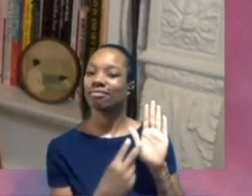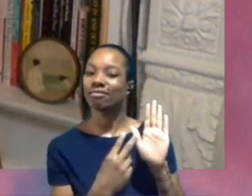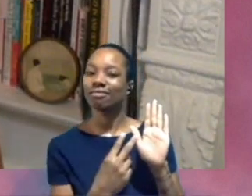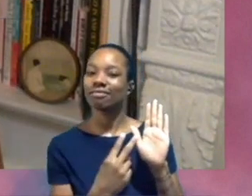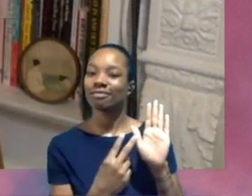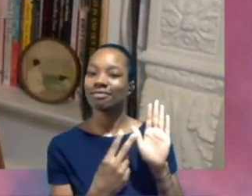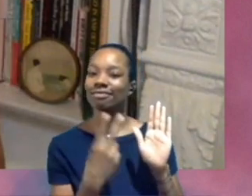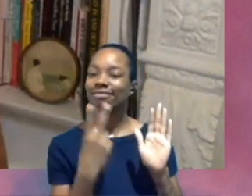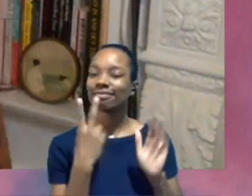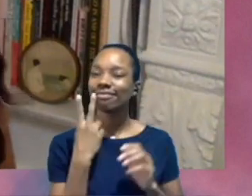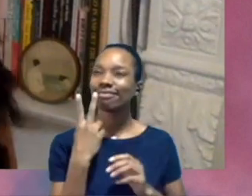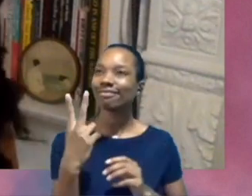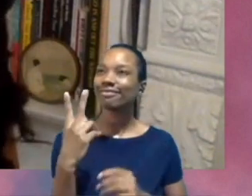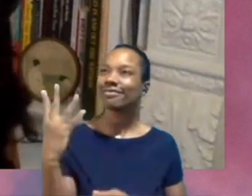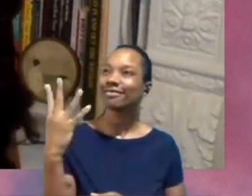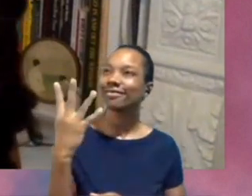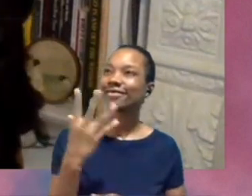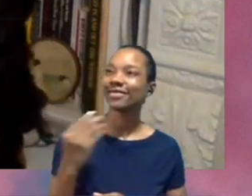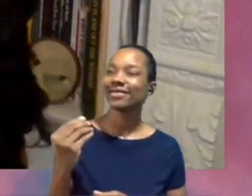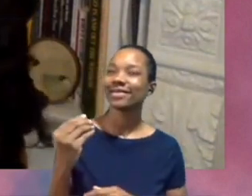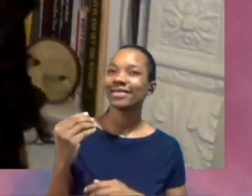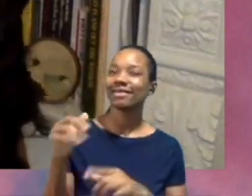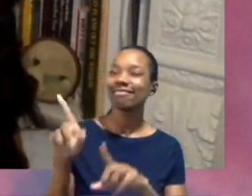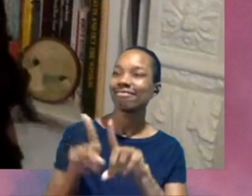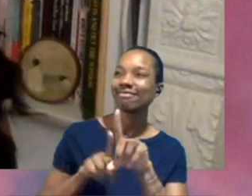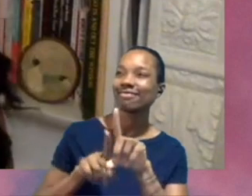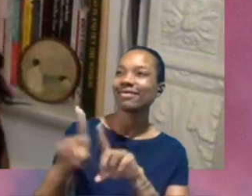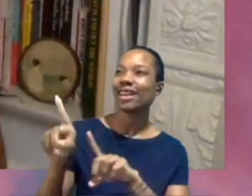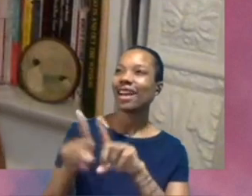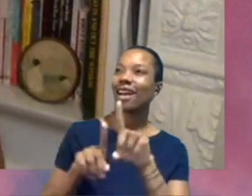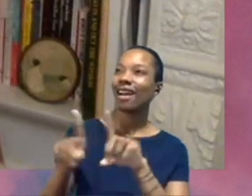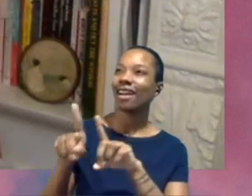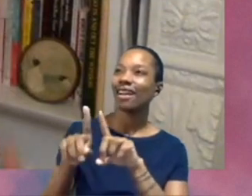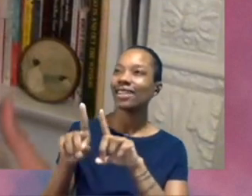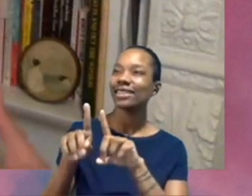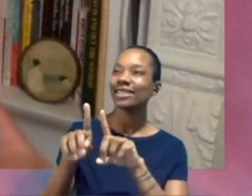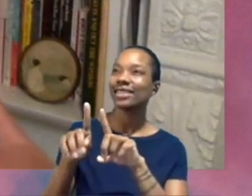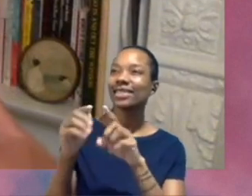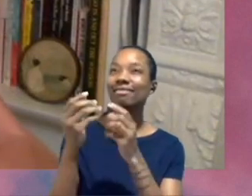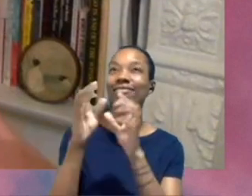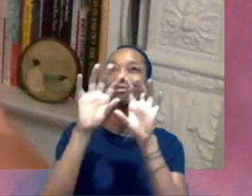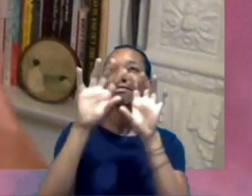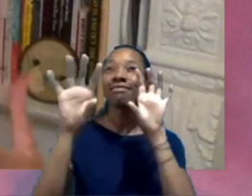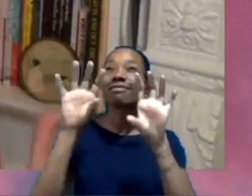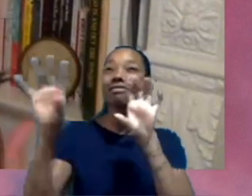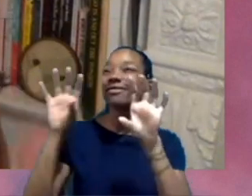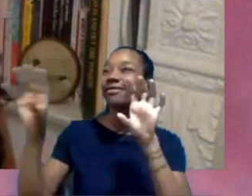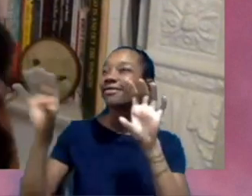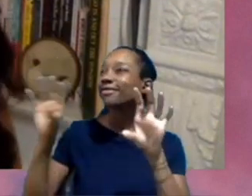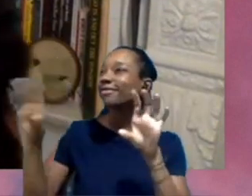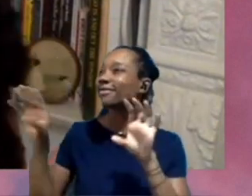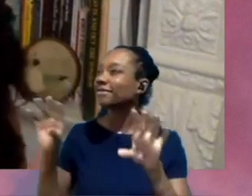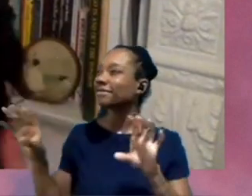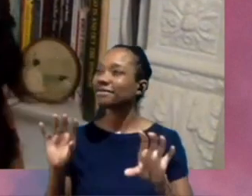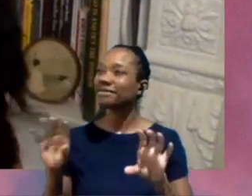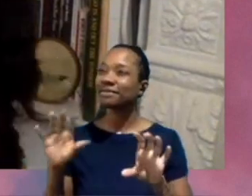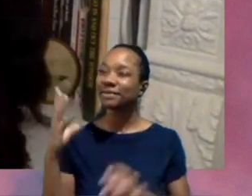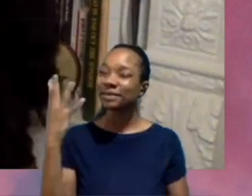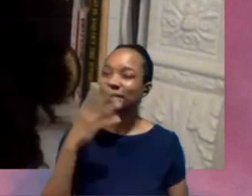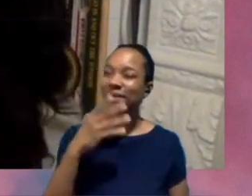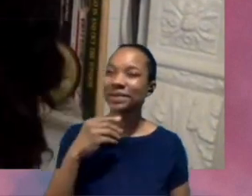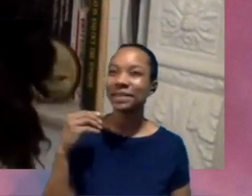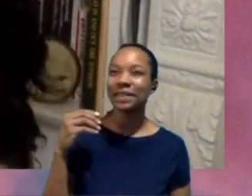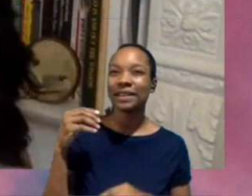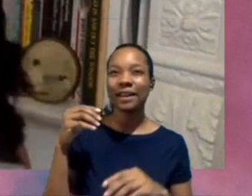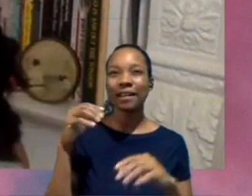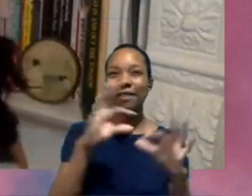starlings whose bodies rise and fall in inherited choreography, swarming